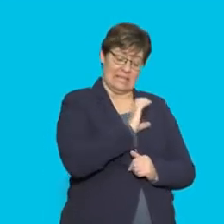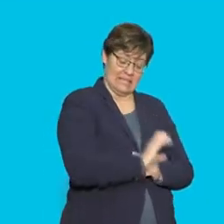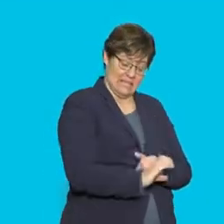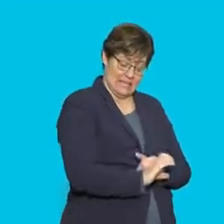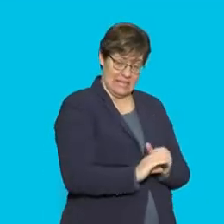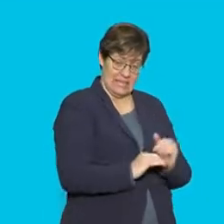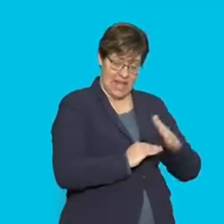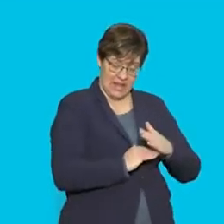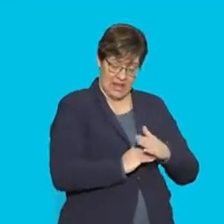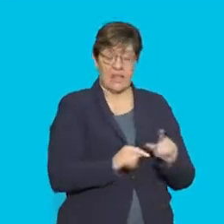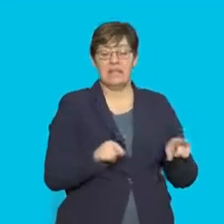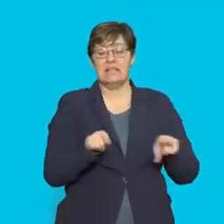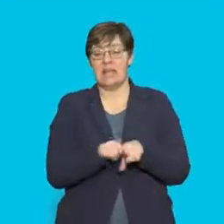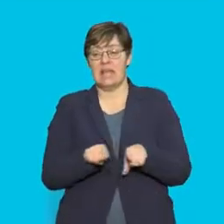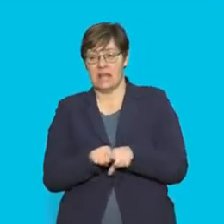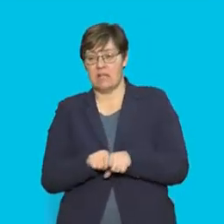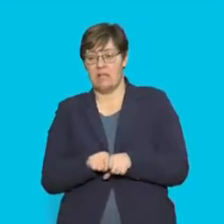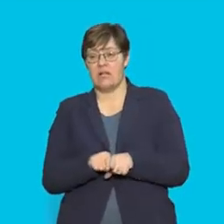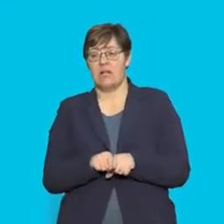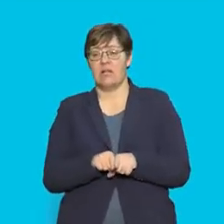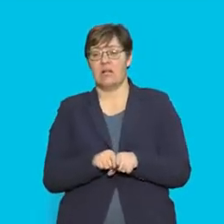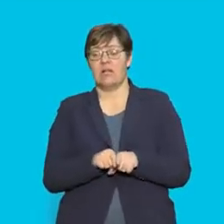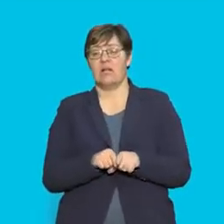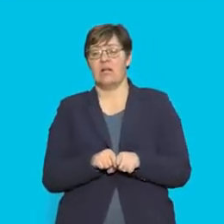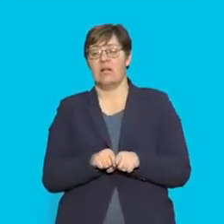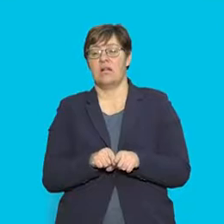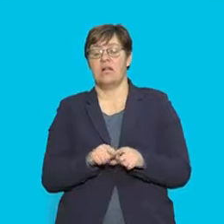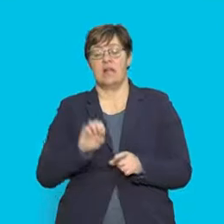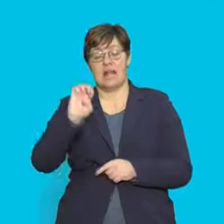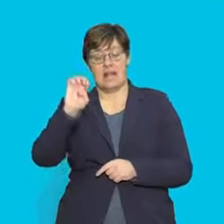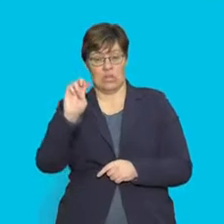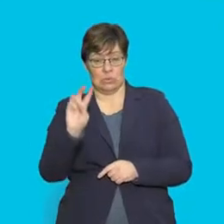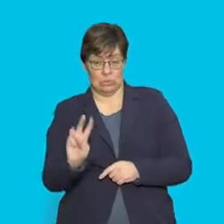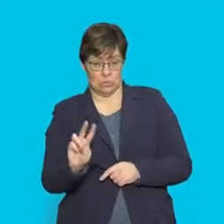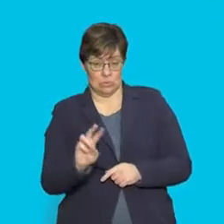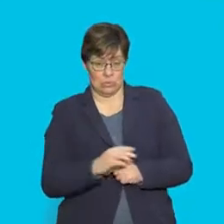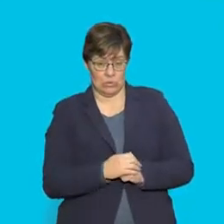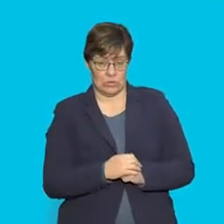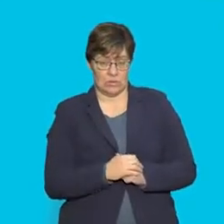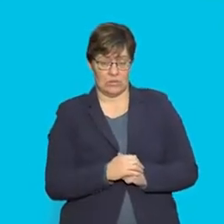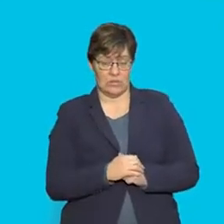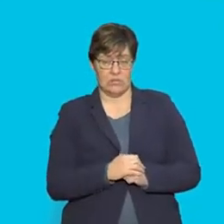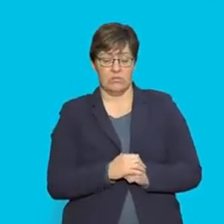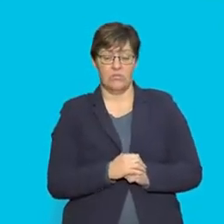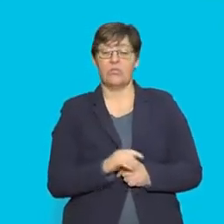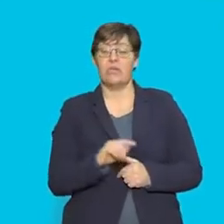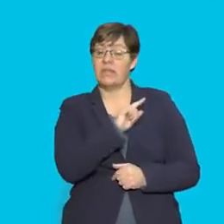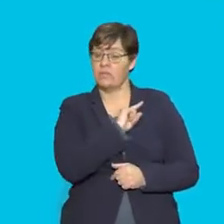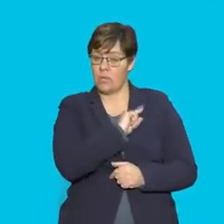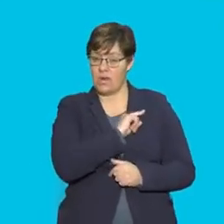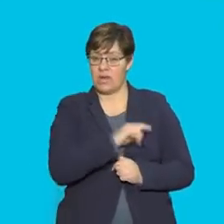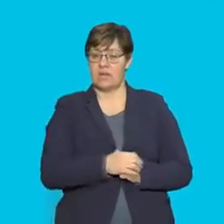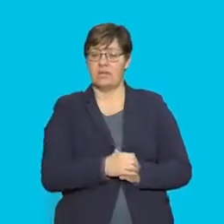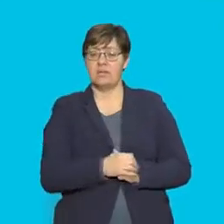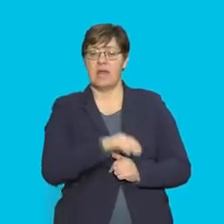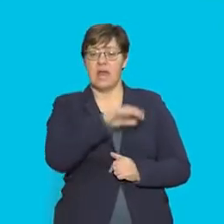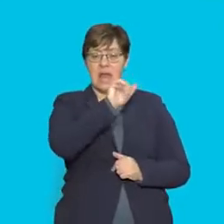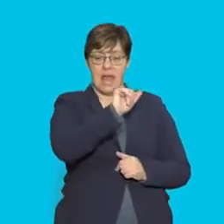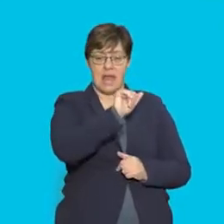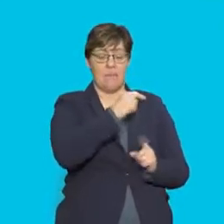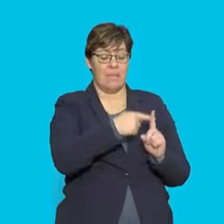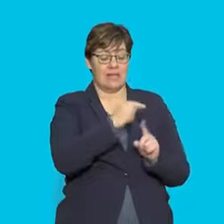angle C is equals to angle E2, right? So as a result, this is the